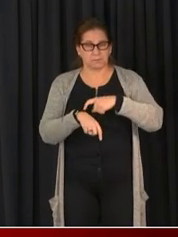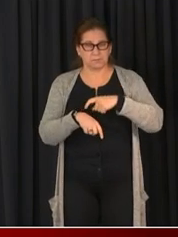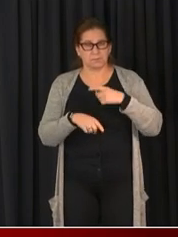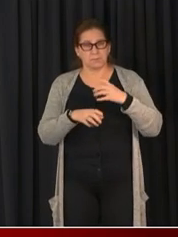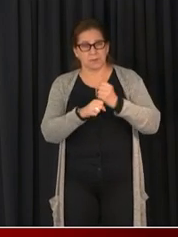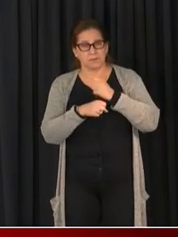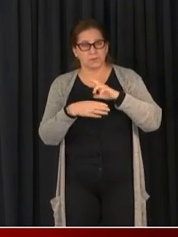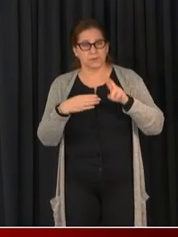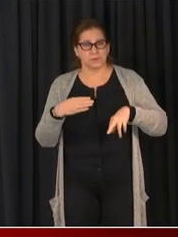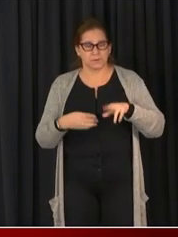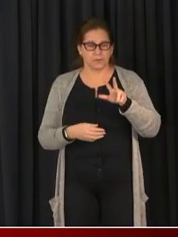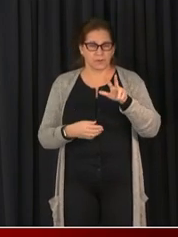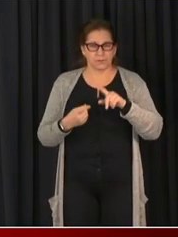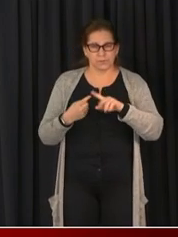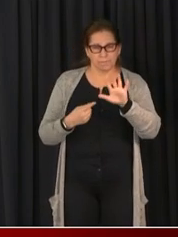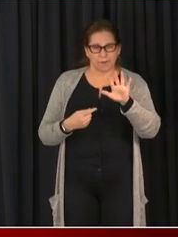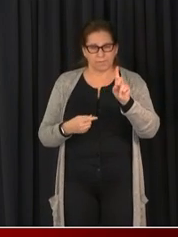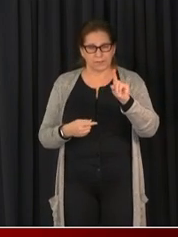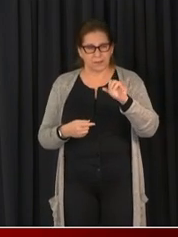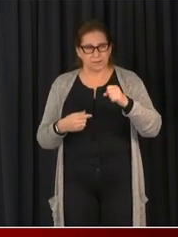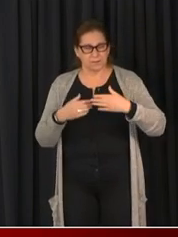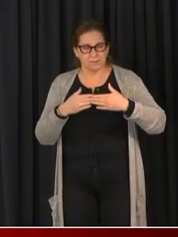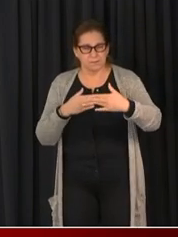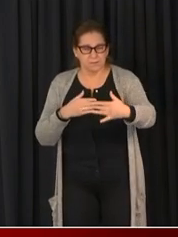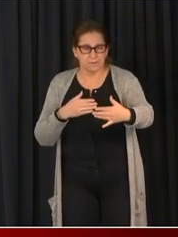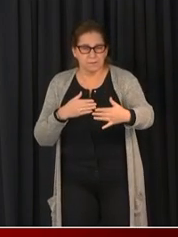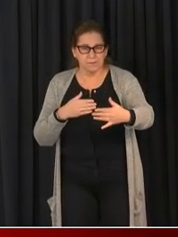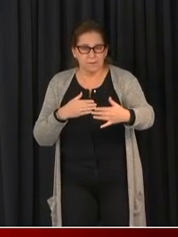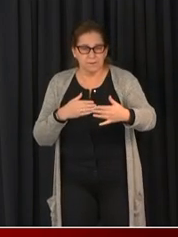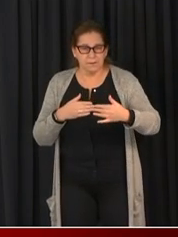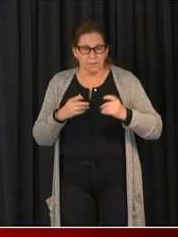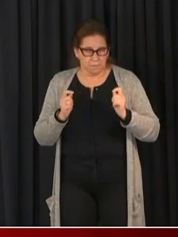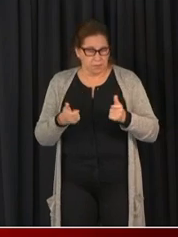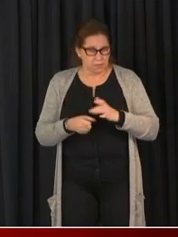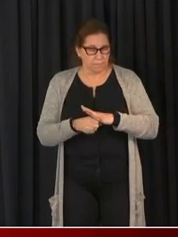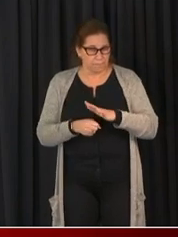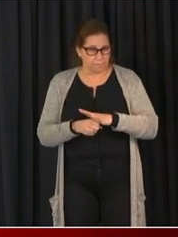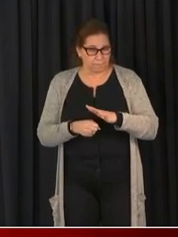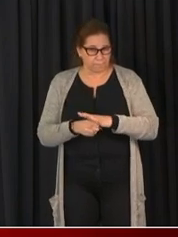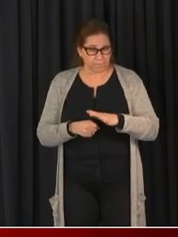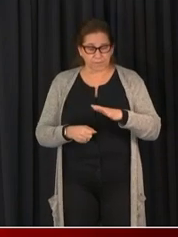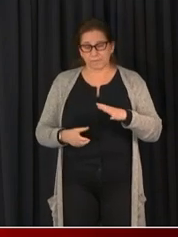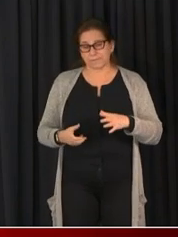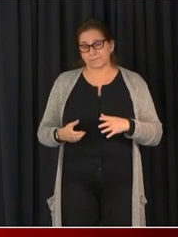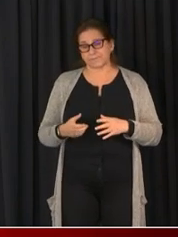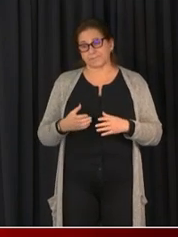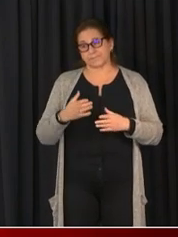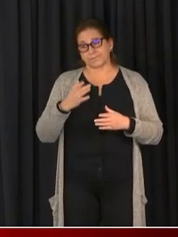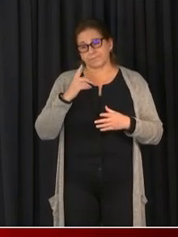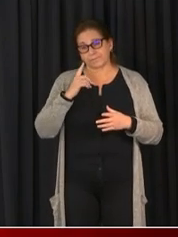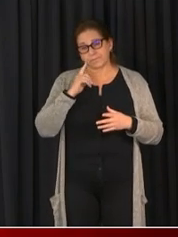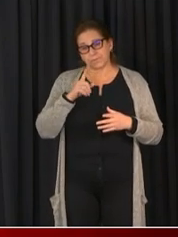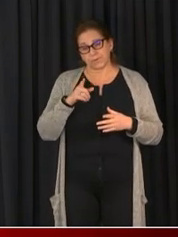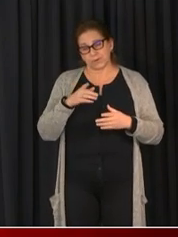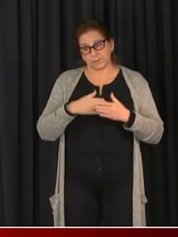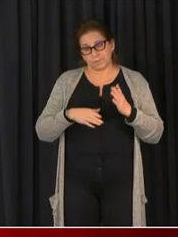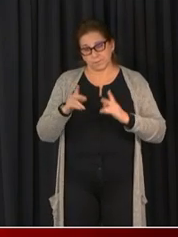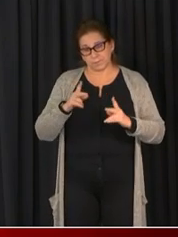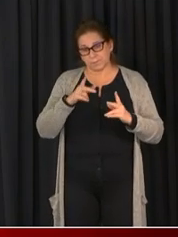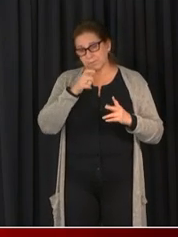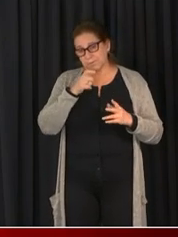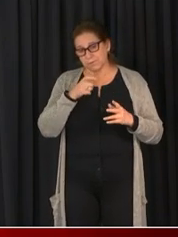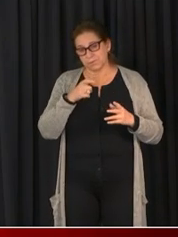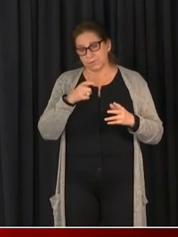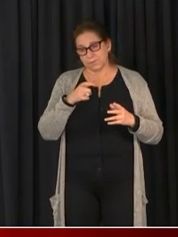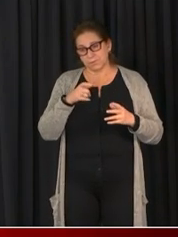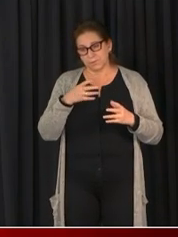days. So we do find this to be an appropriate mechanism for individuals who are at home, would like to